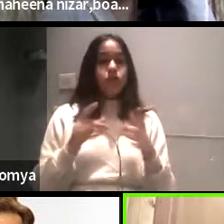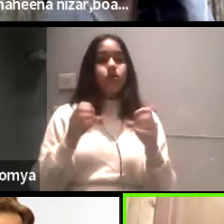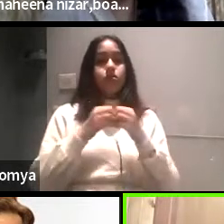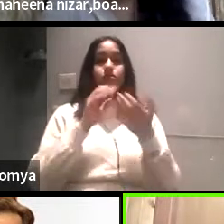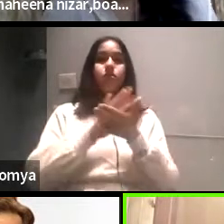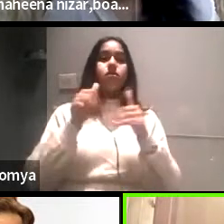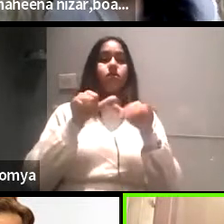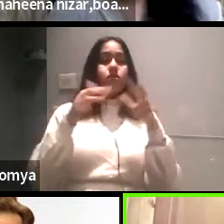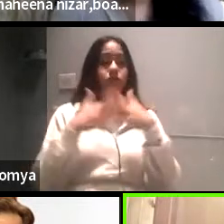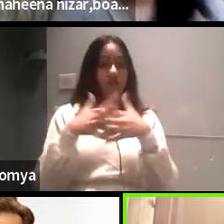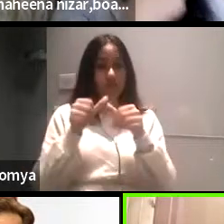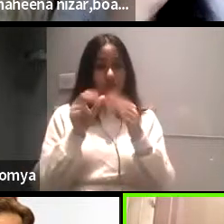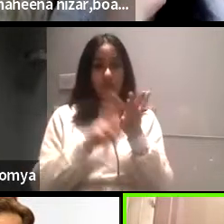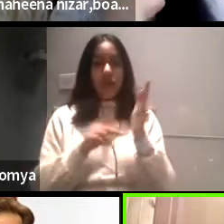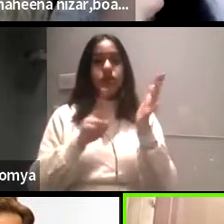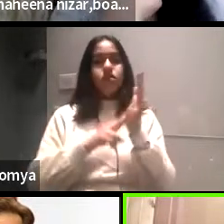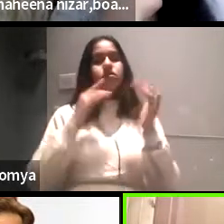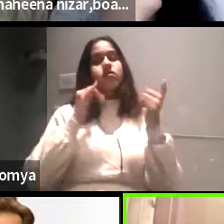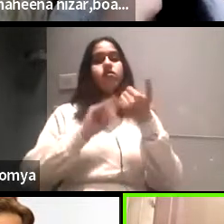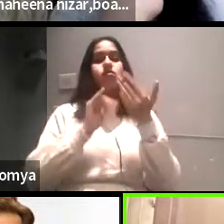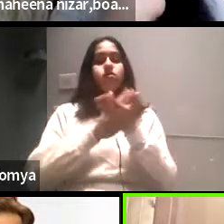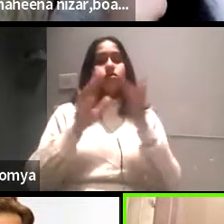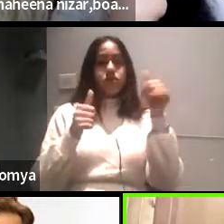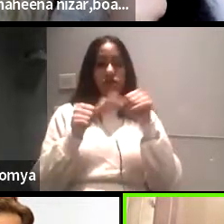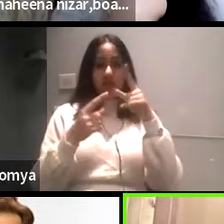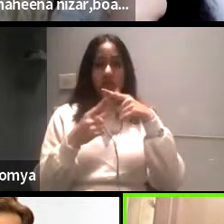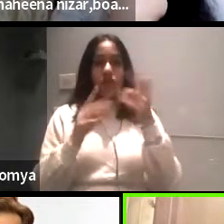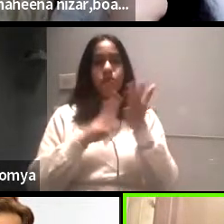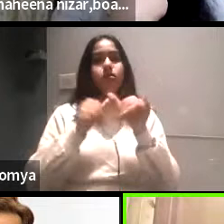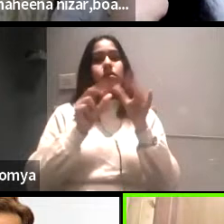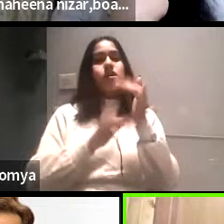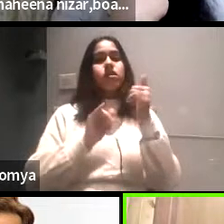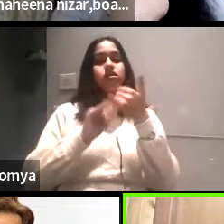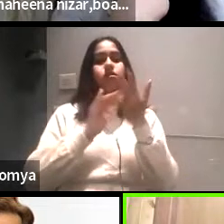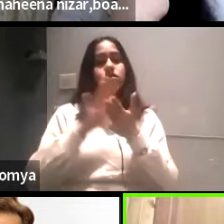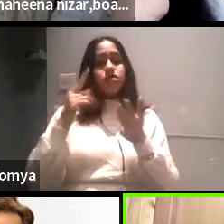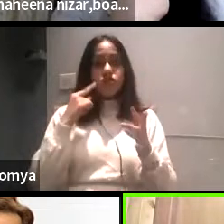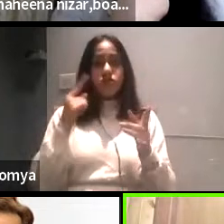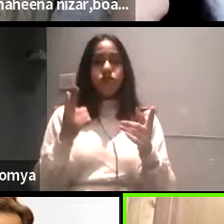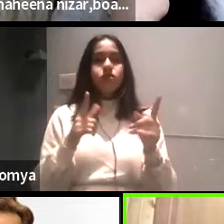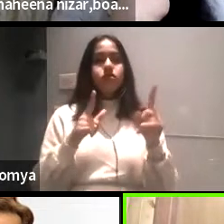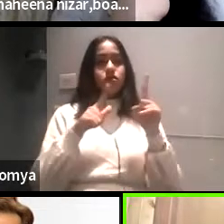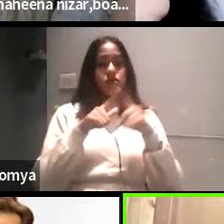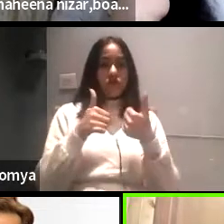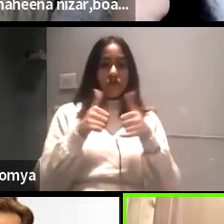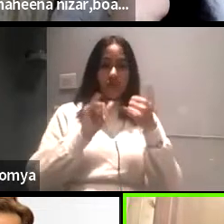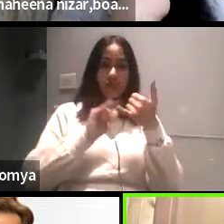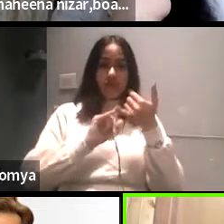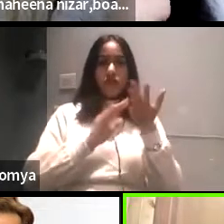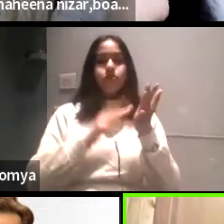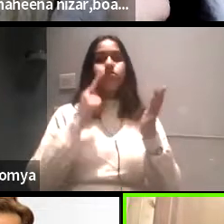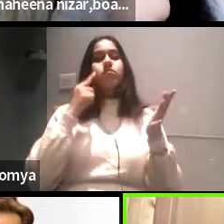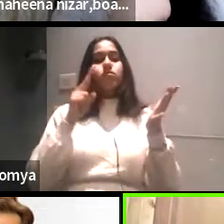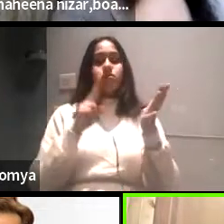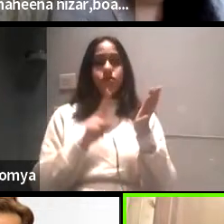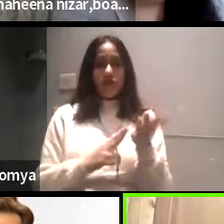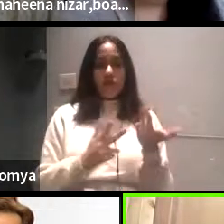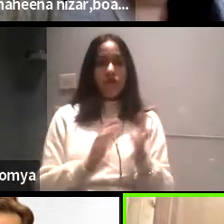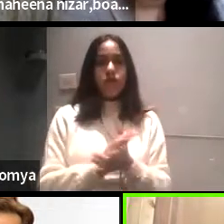Bhavna, Nishtha ji, Vishal ji, Mansi ji, Soumya ji, and Jasmine ji for bringing